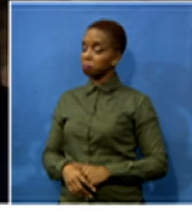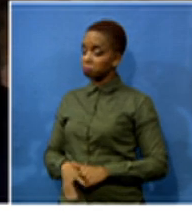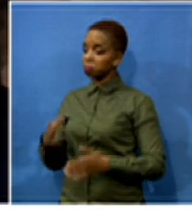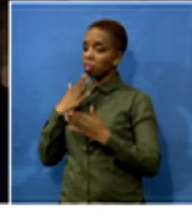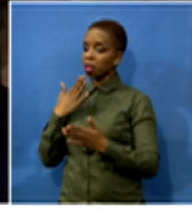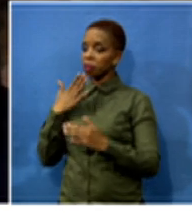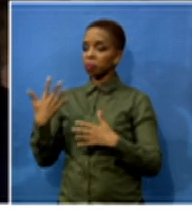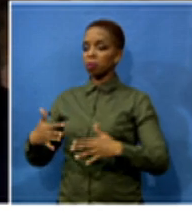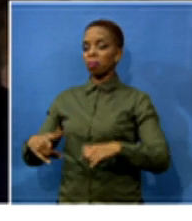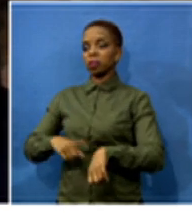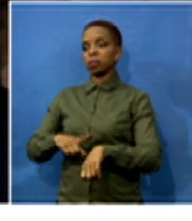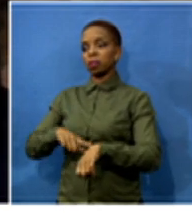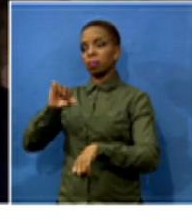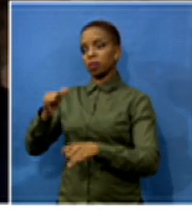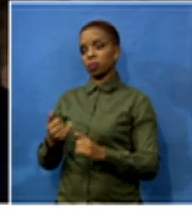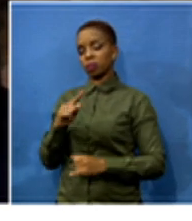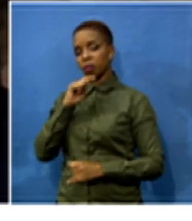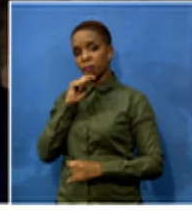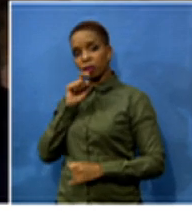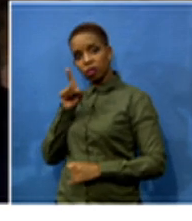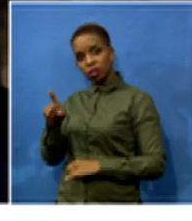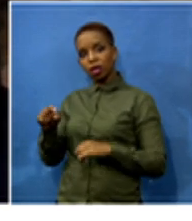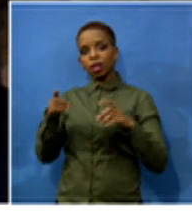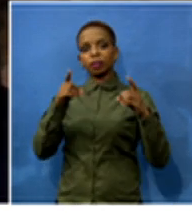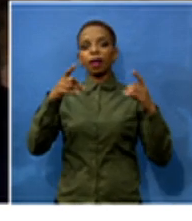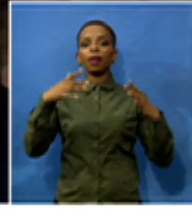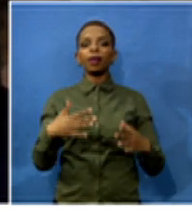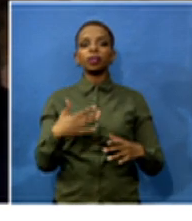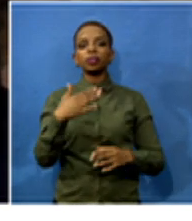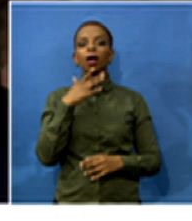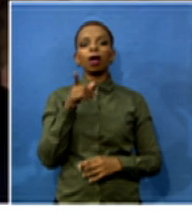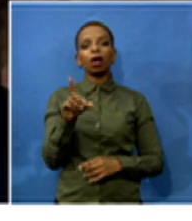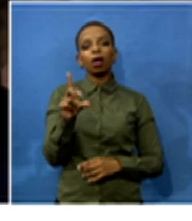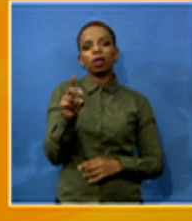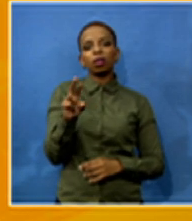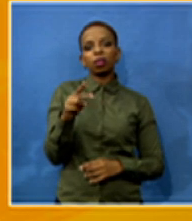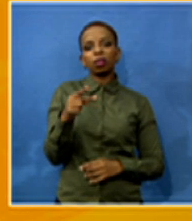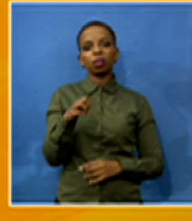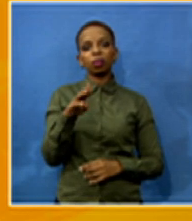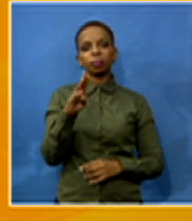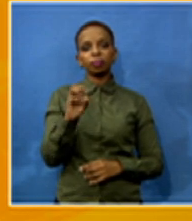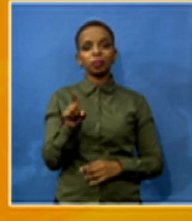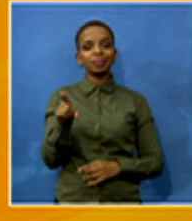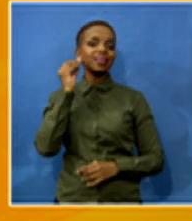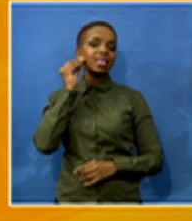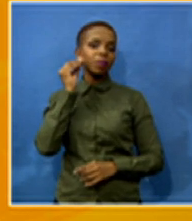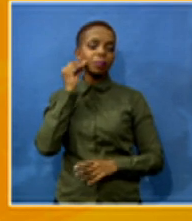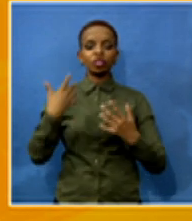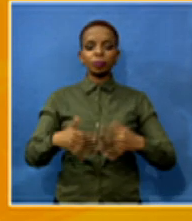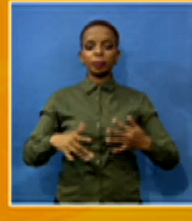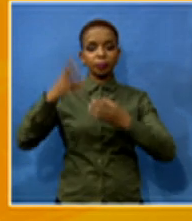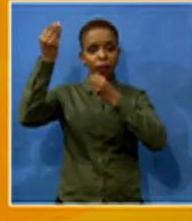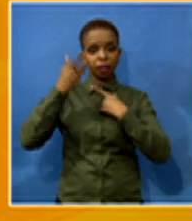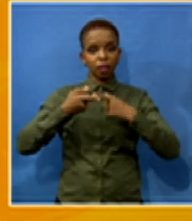time this morning, SAPRIN Director, Dr. Kobus Herbst, and very interesting information there. The South African Population